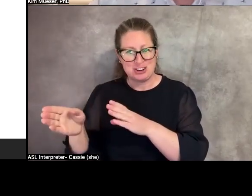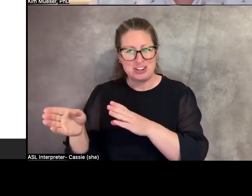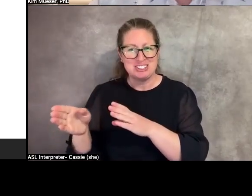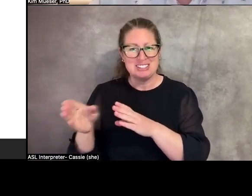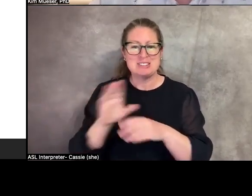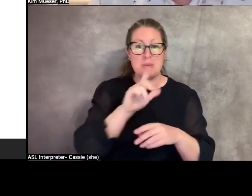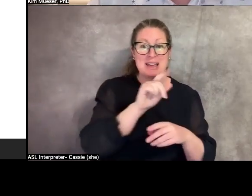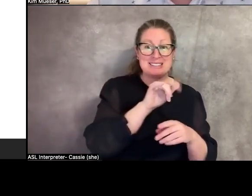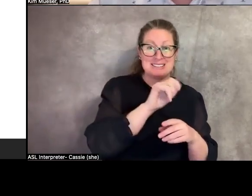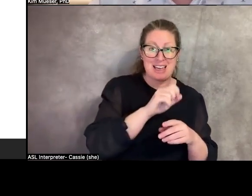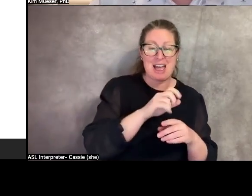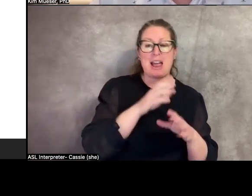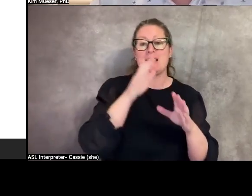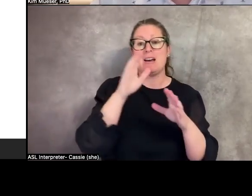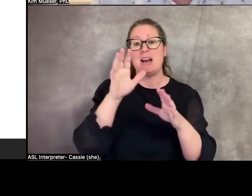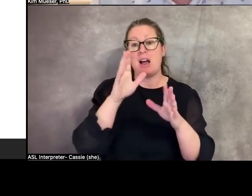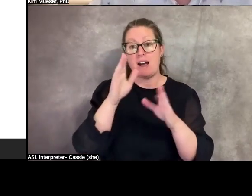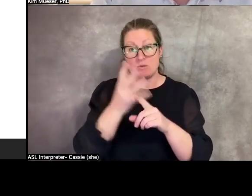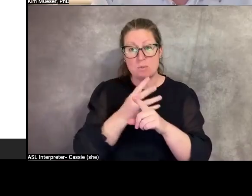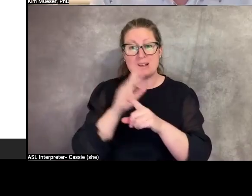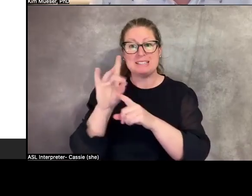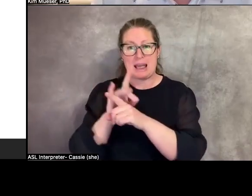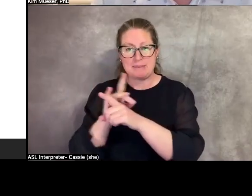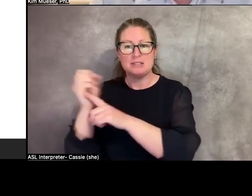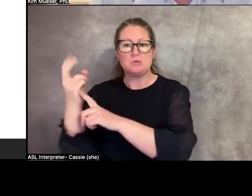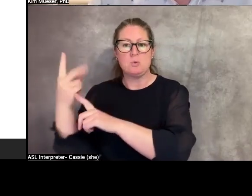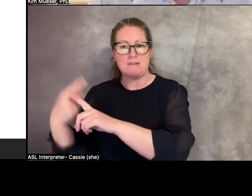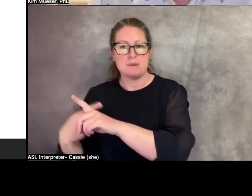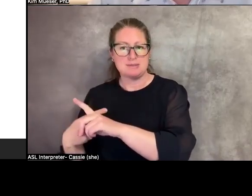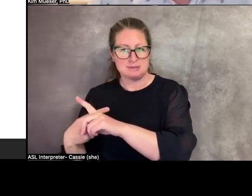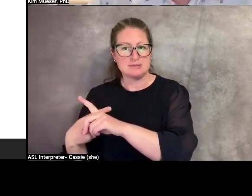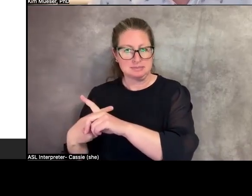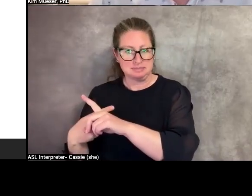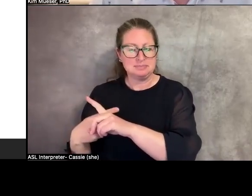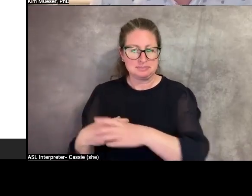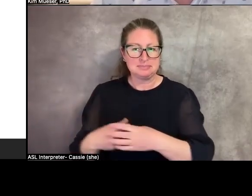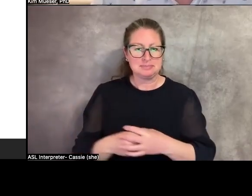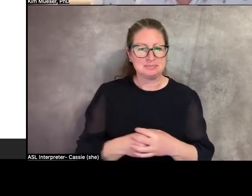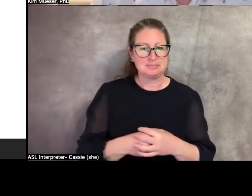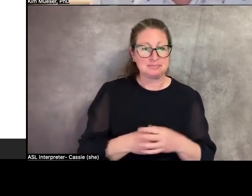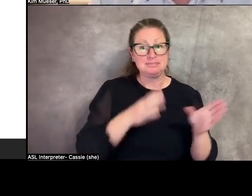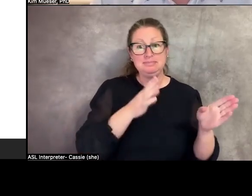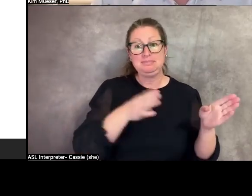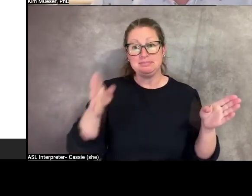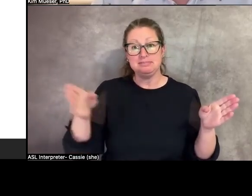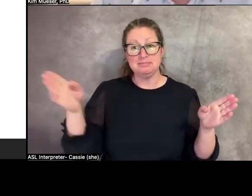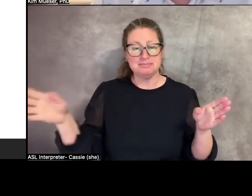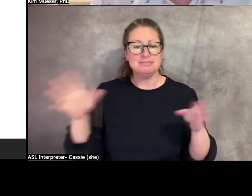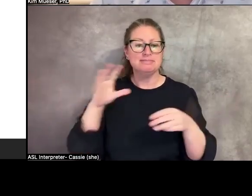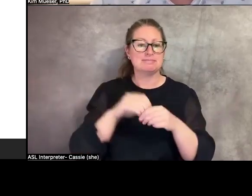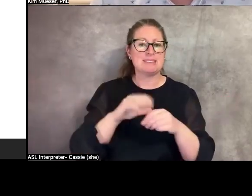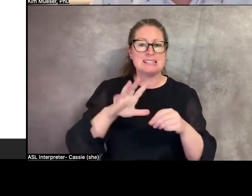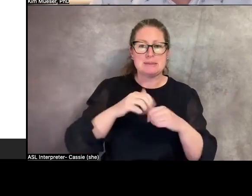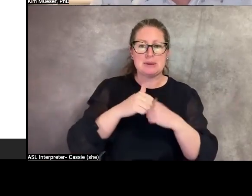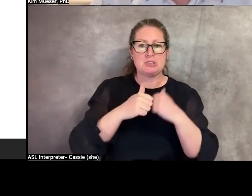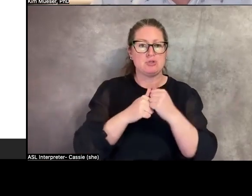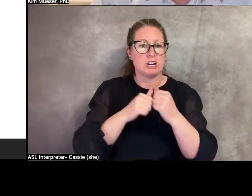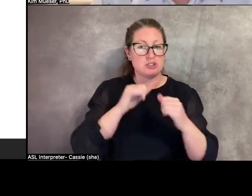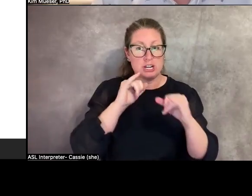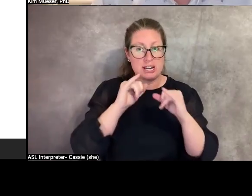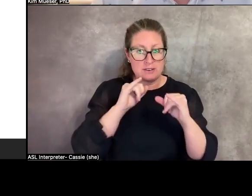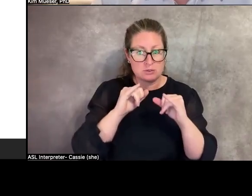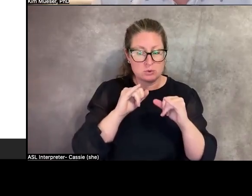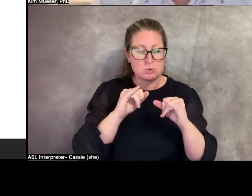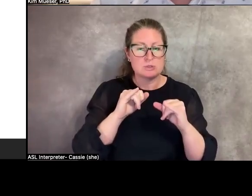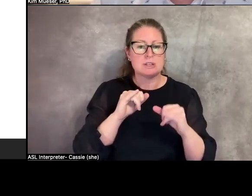assessment, and a 12-month post-randomization assessment. And these assessments include semi-structured interviews